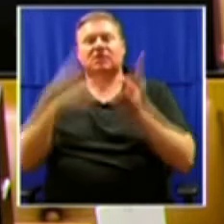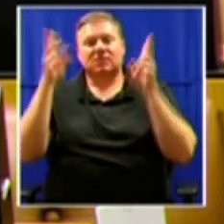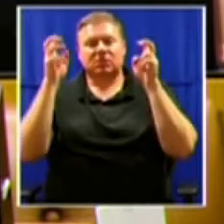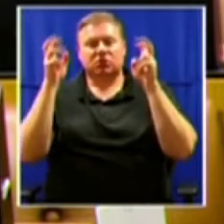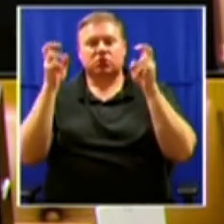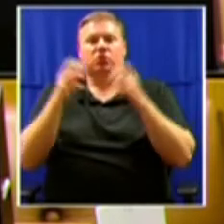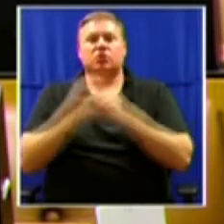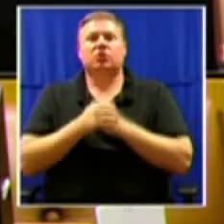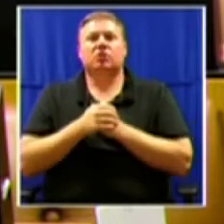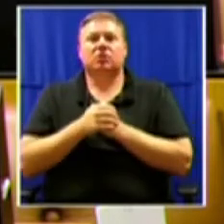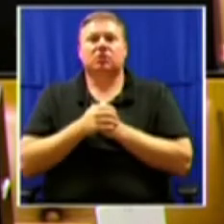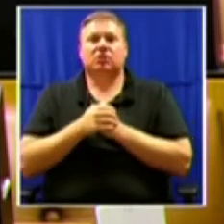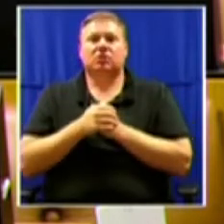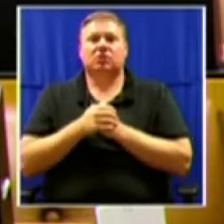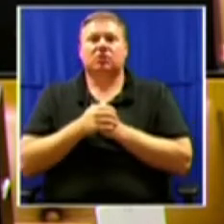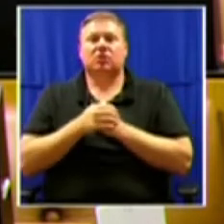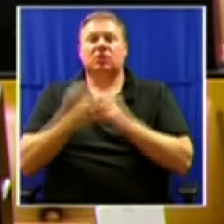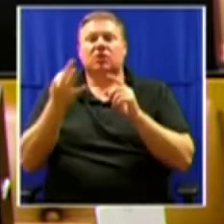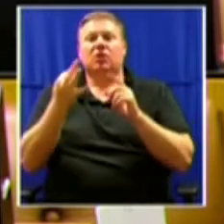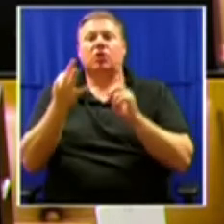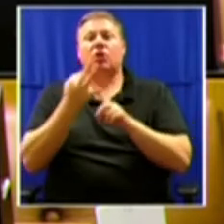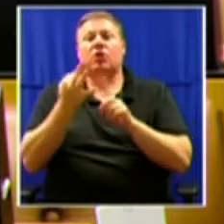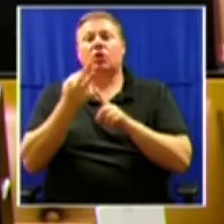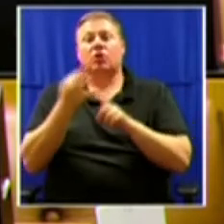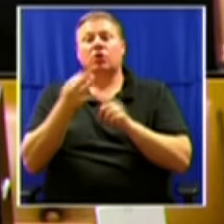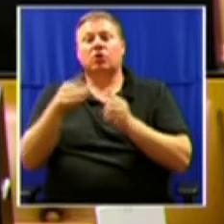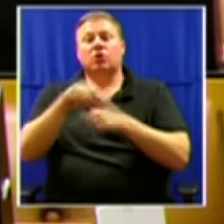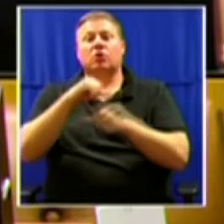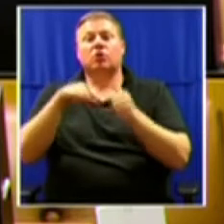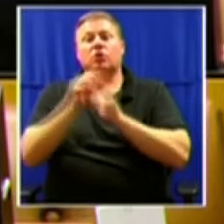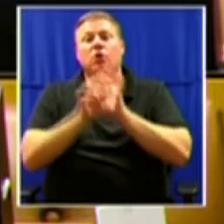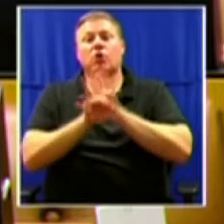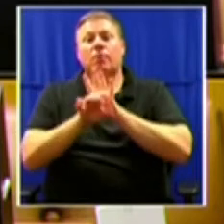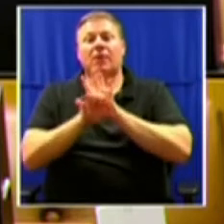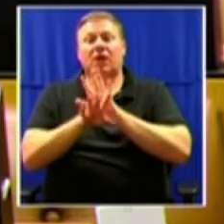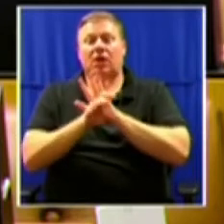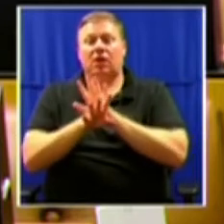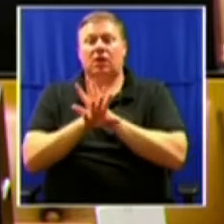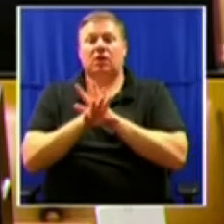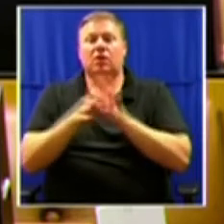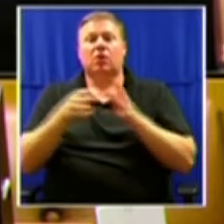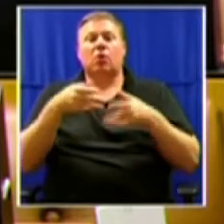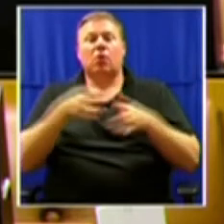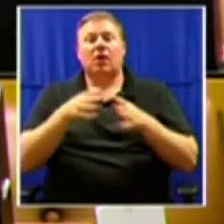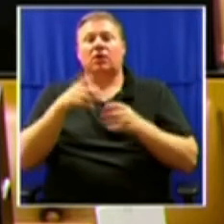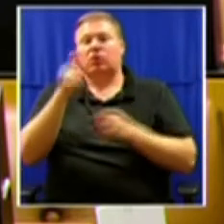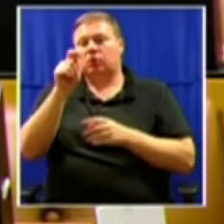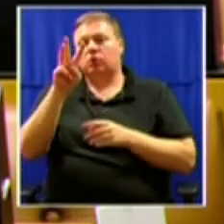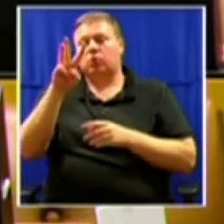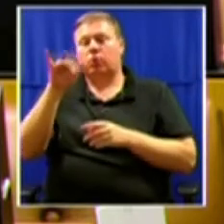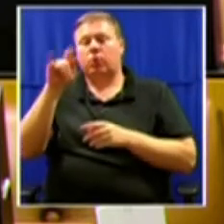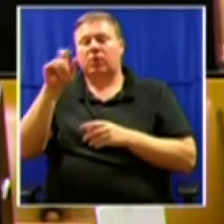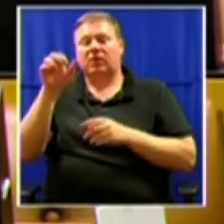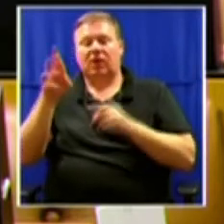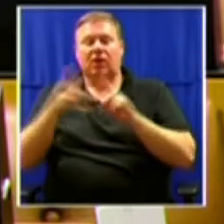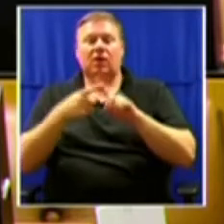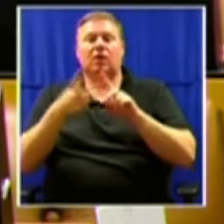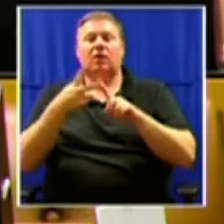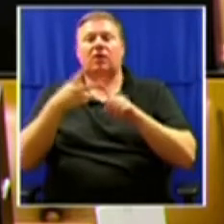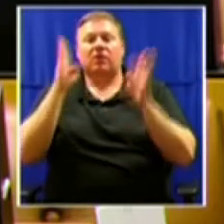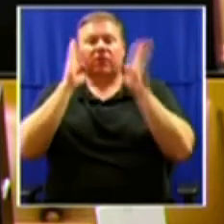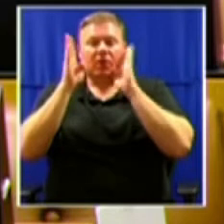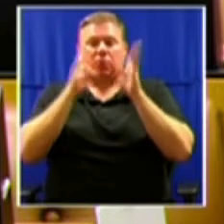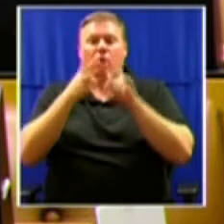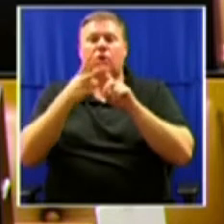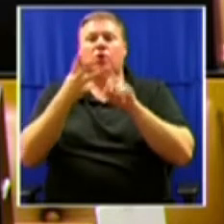C, social media, making use of social media platforms, Twitter, Facebook, and YouTube, to create